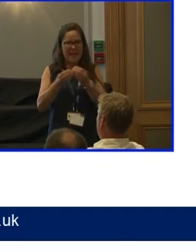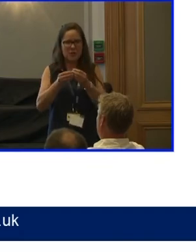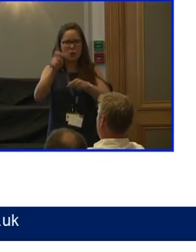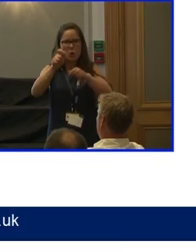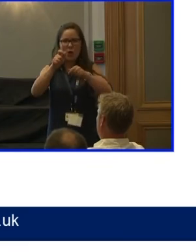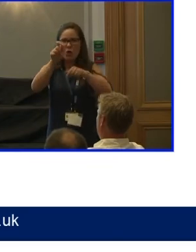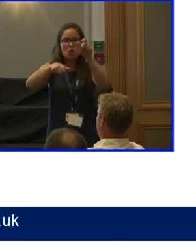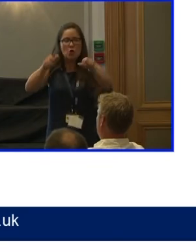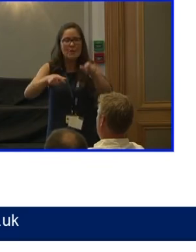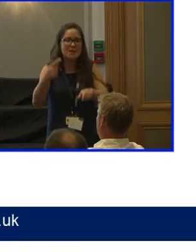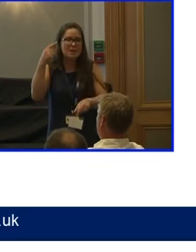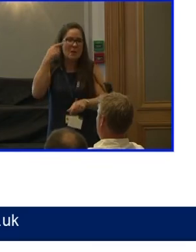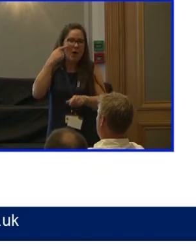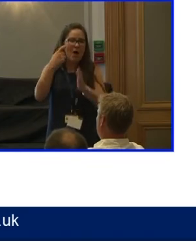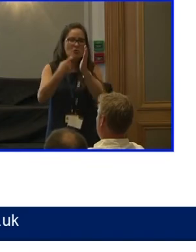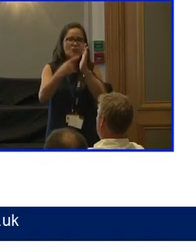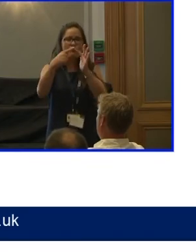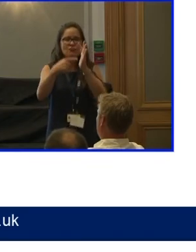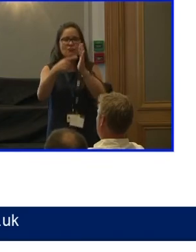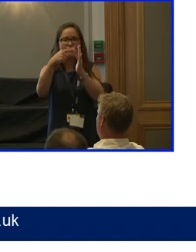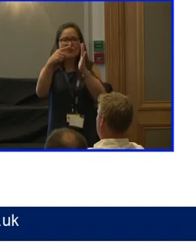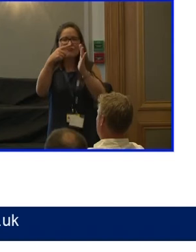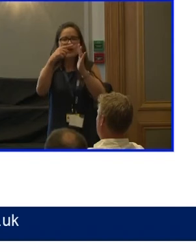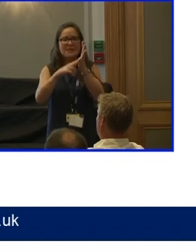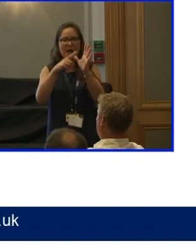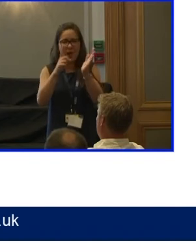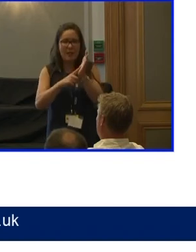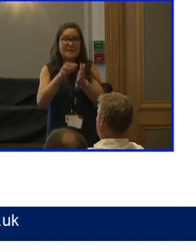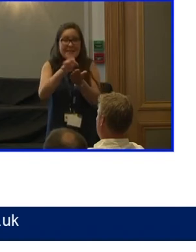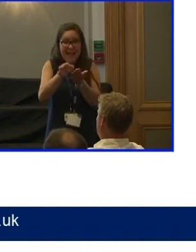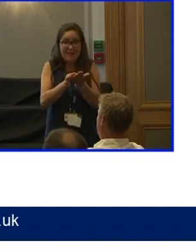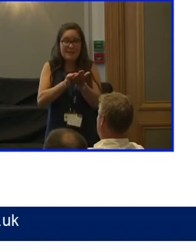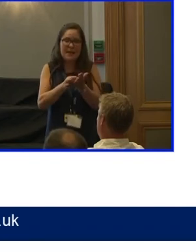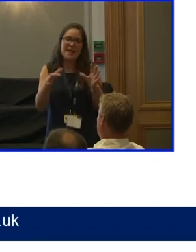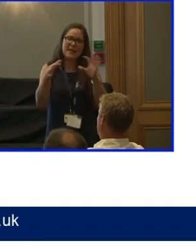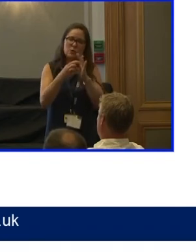retinal progenitor cells in patients with retinitis pigmentosa.